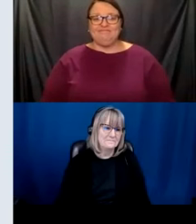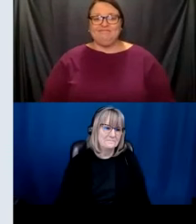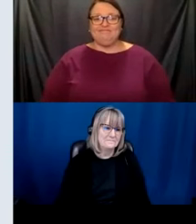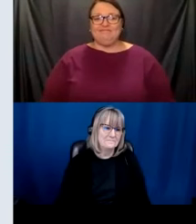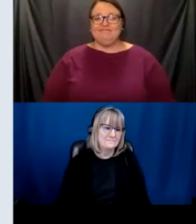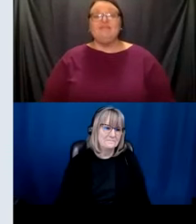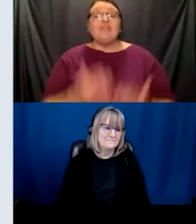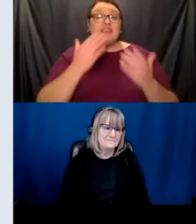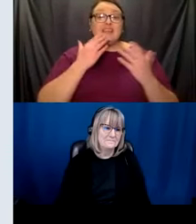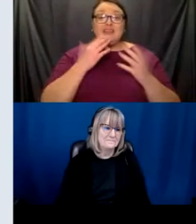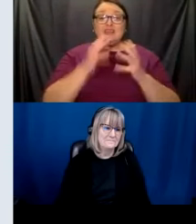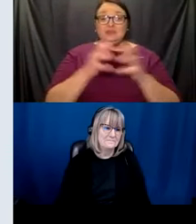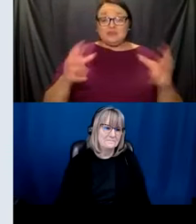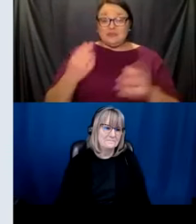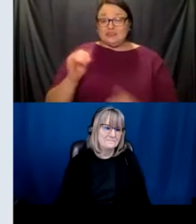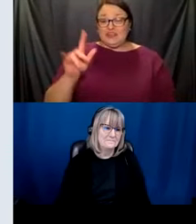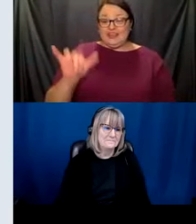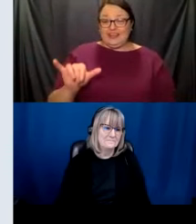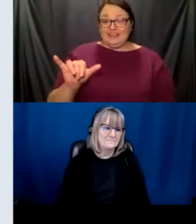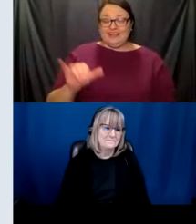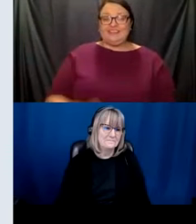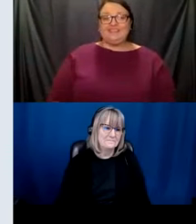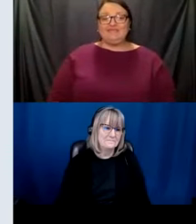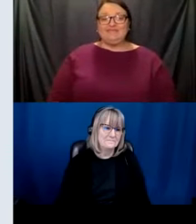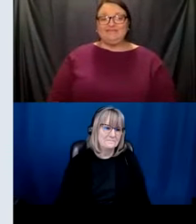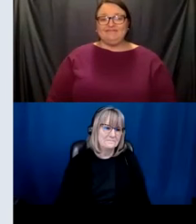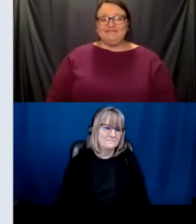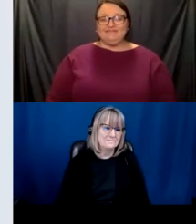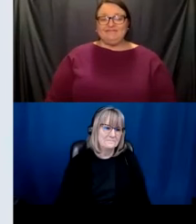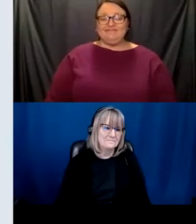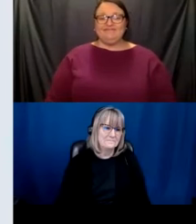de las redes sociales. Thank you so much, Haley.